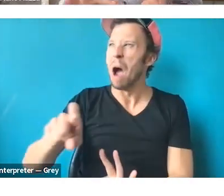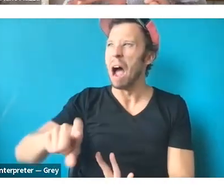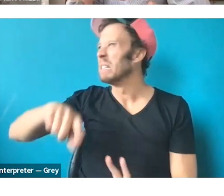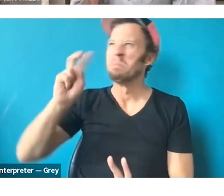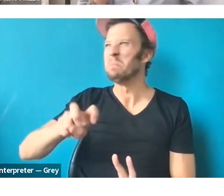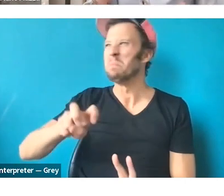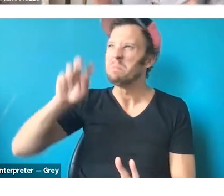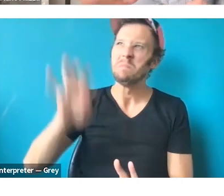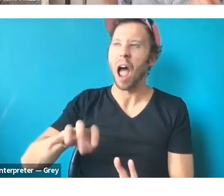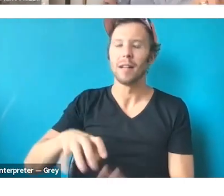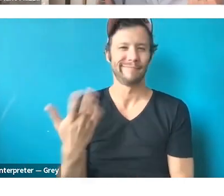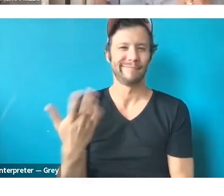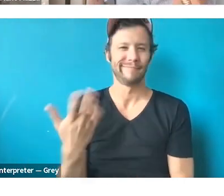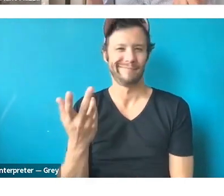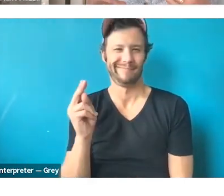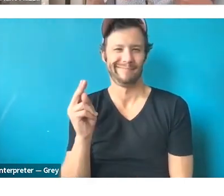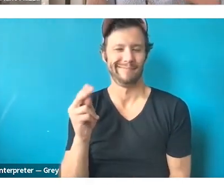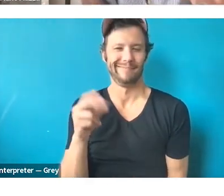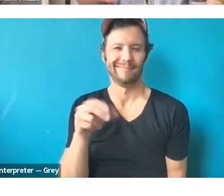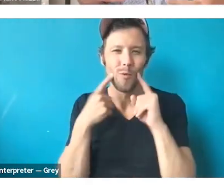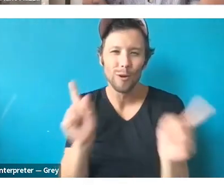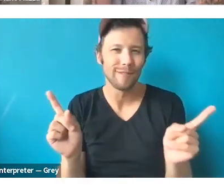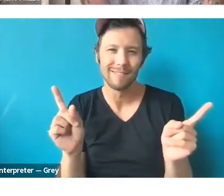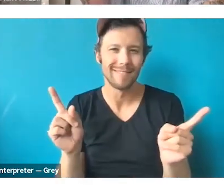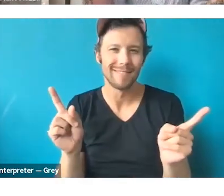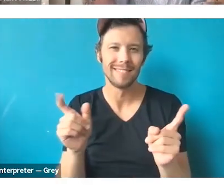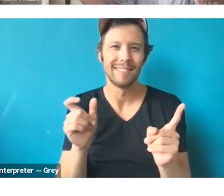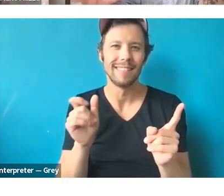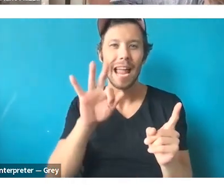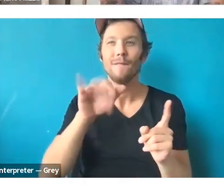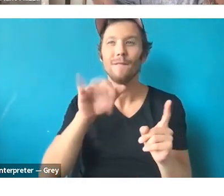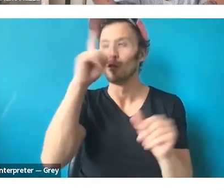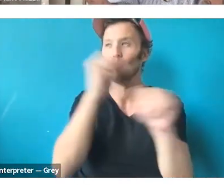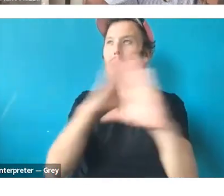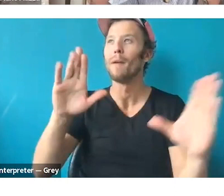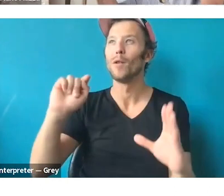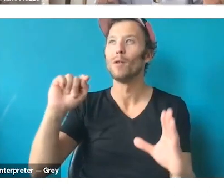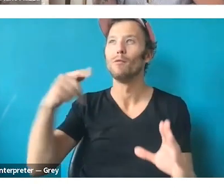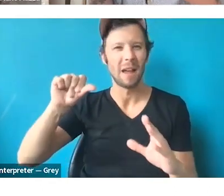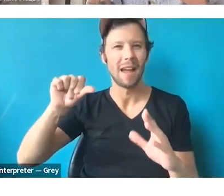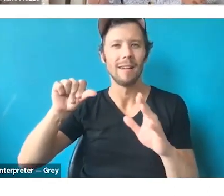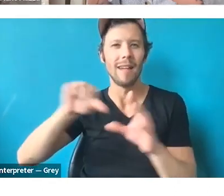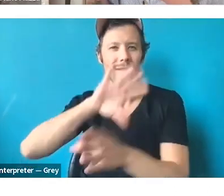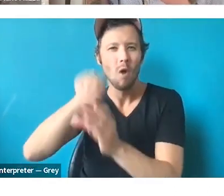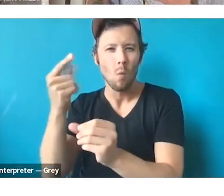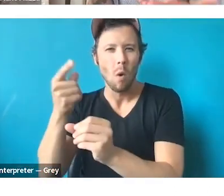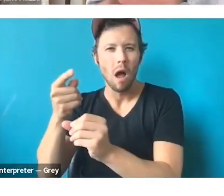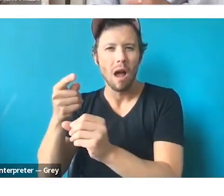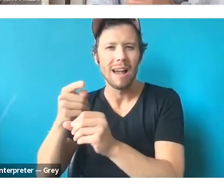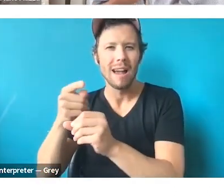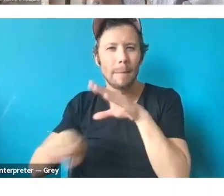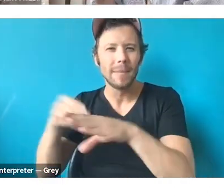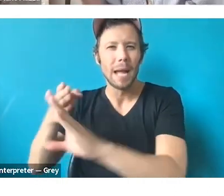constantly trying to achieve this like utopian idea of like what we think it is, that kind of has this like